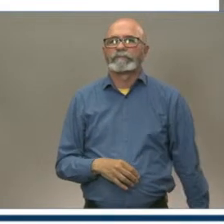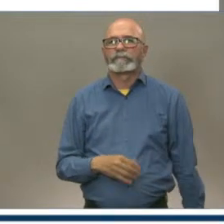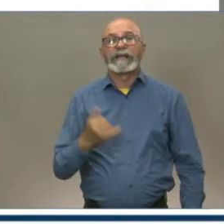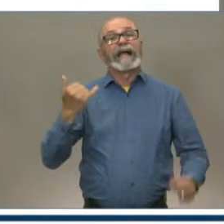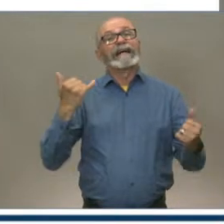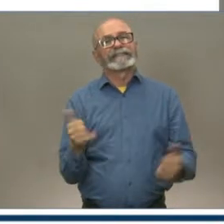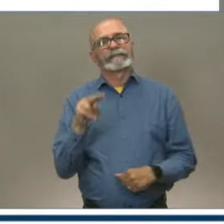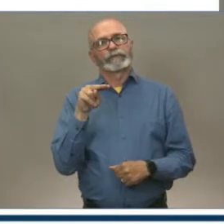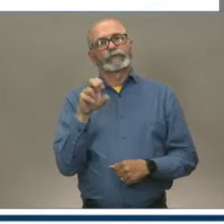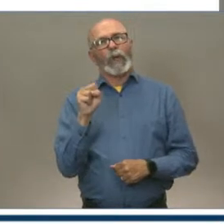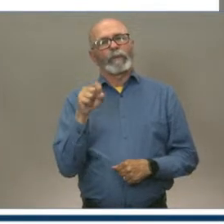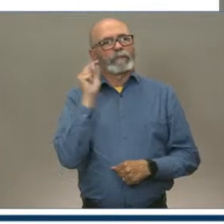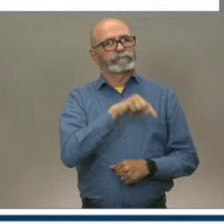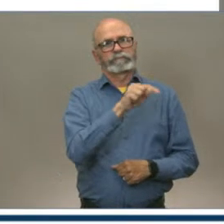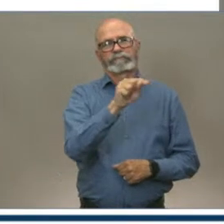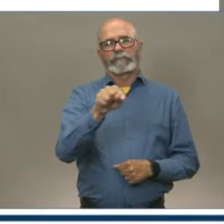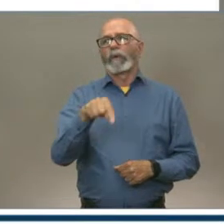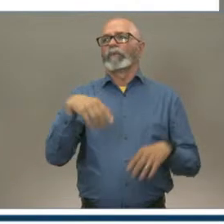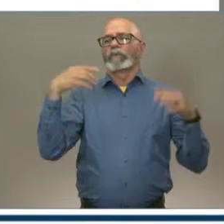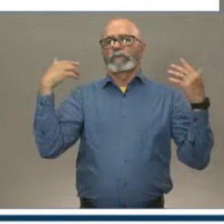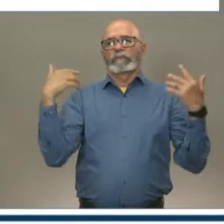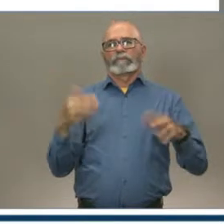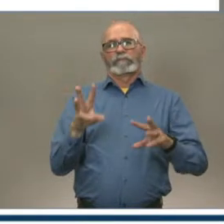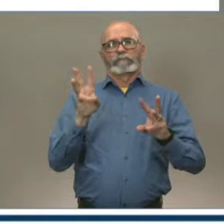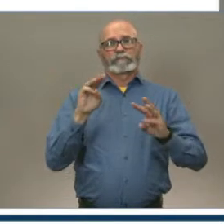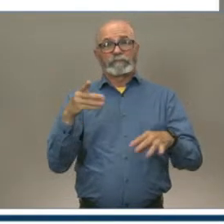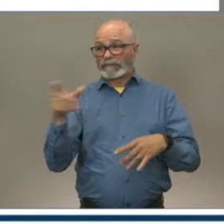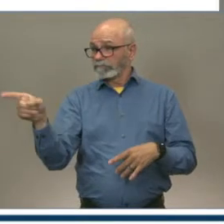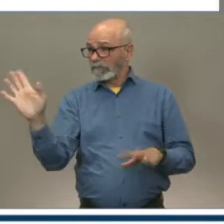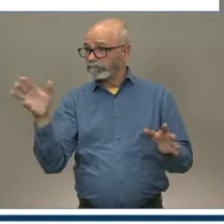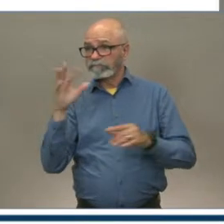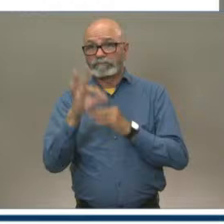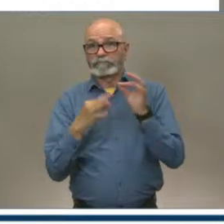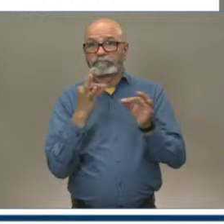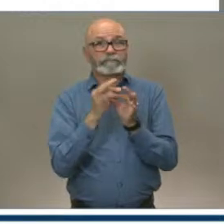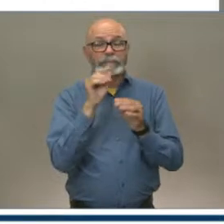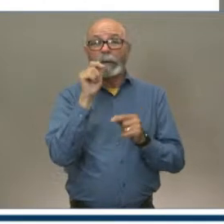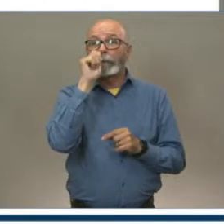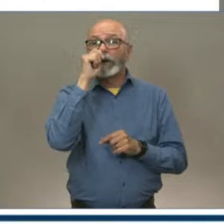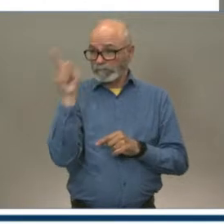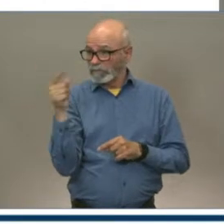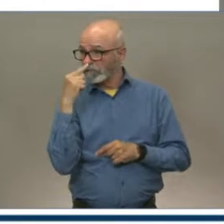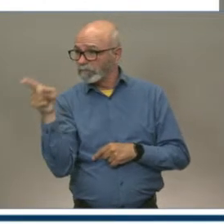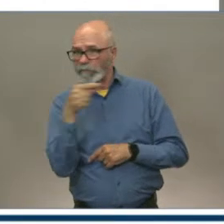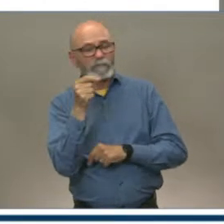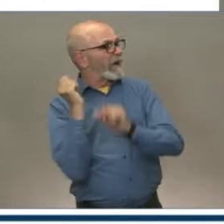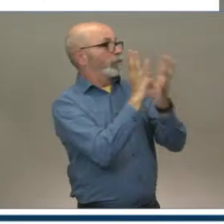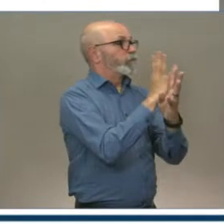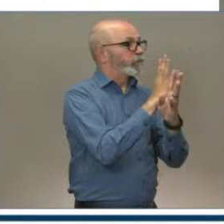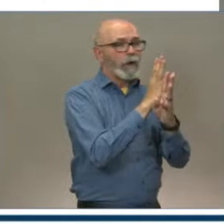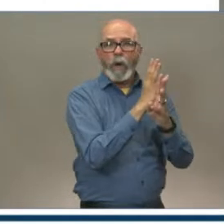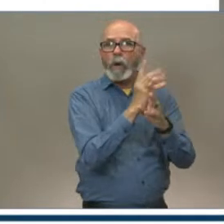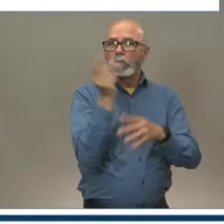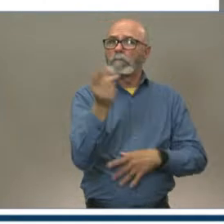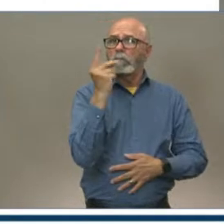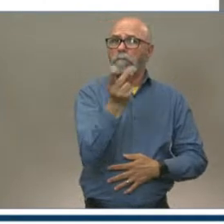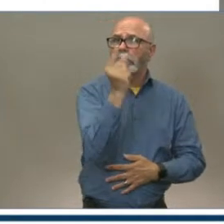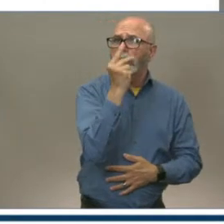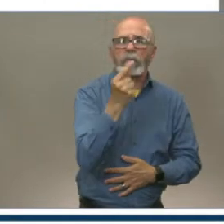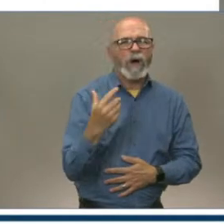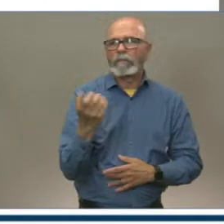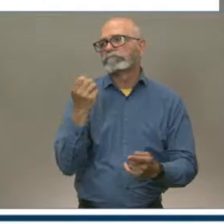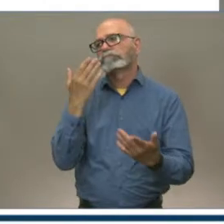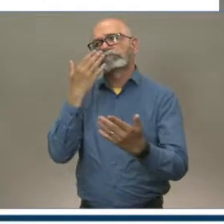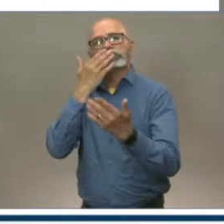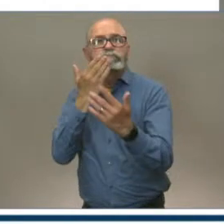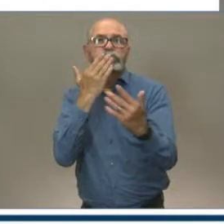me. We have asked people to come out and get tested, and once again, you have done that, and I appreciate that. On the whole, Nova